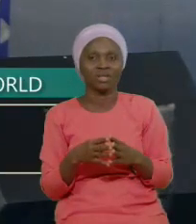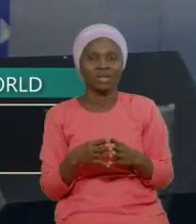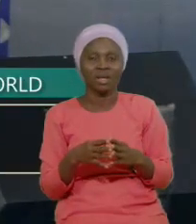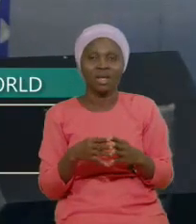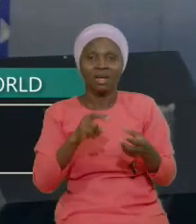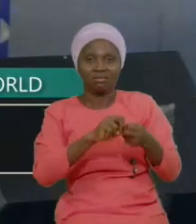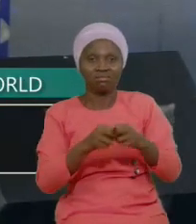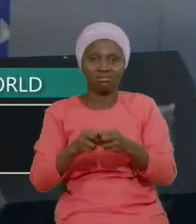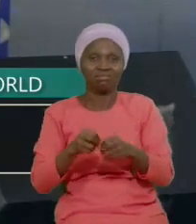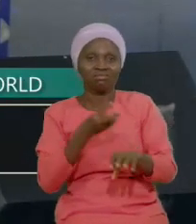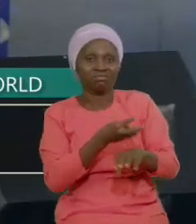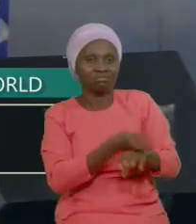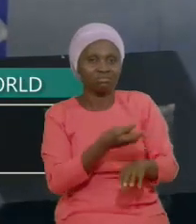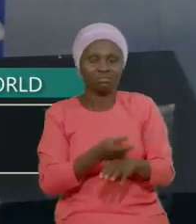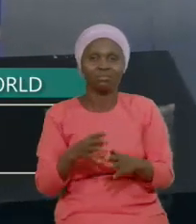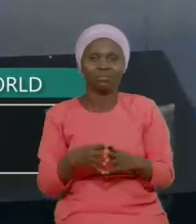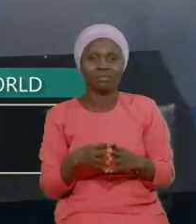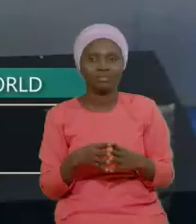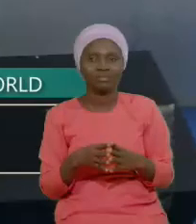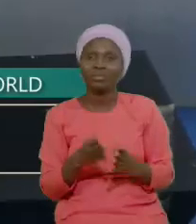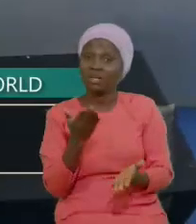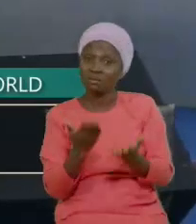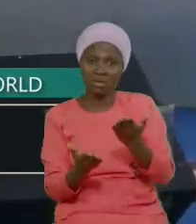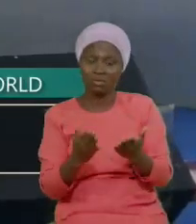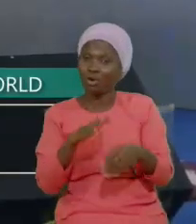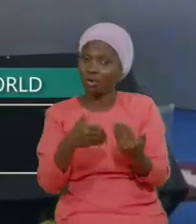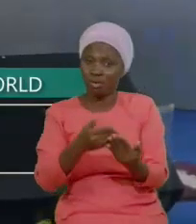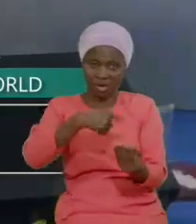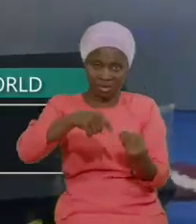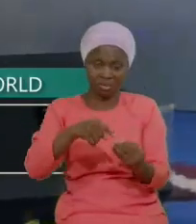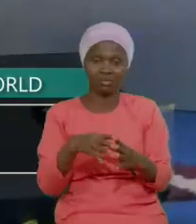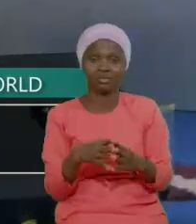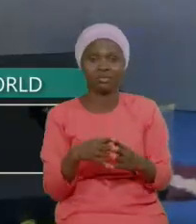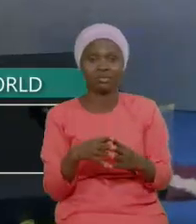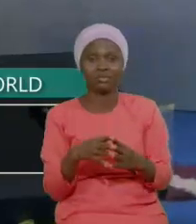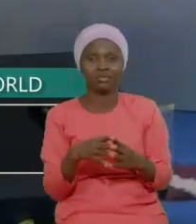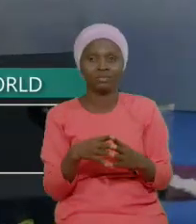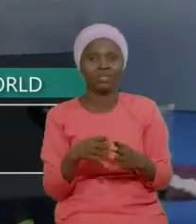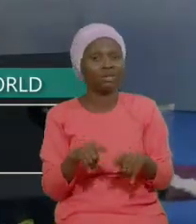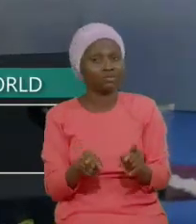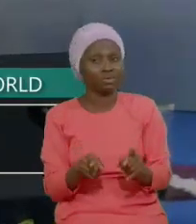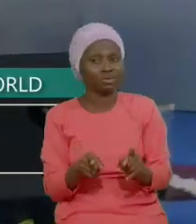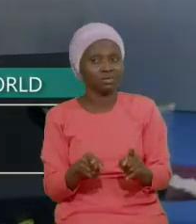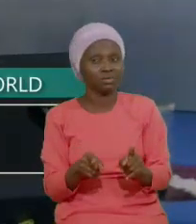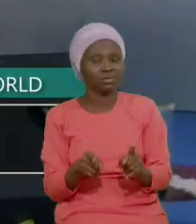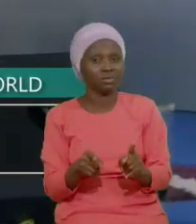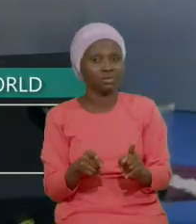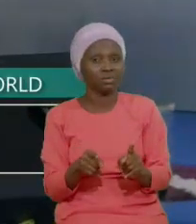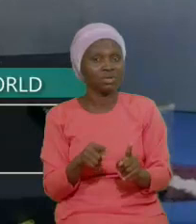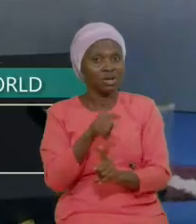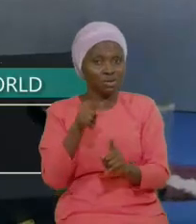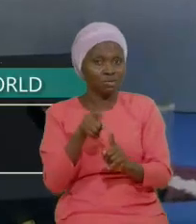adversities and difficulties may be all around. But when you have the grace of